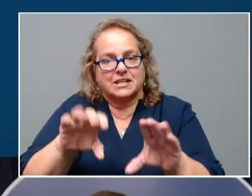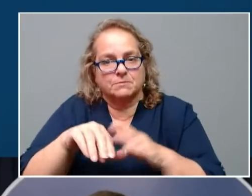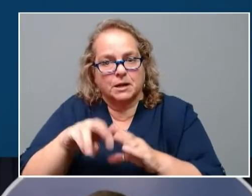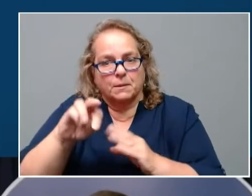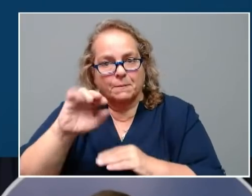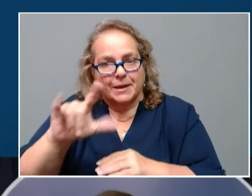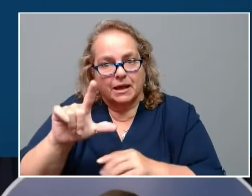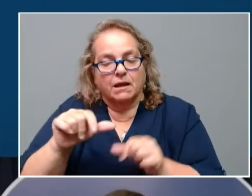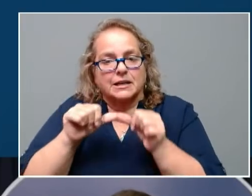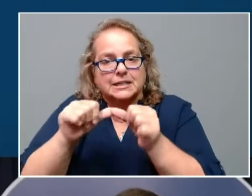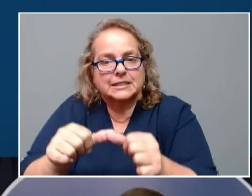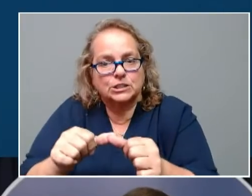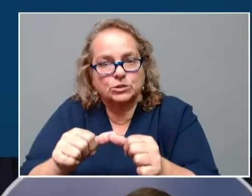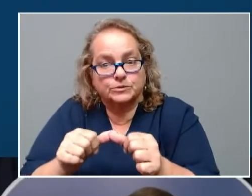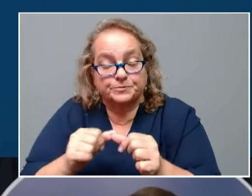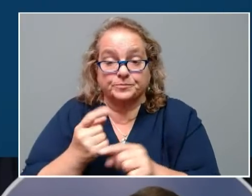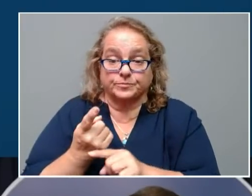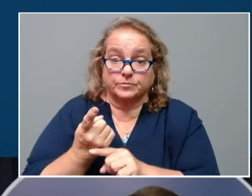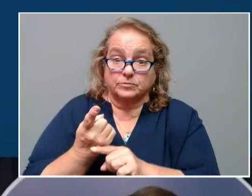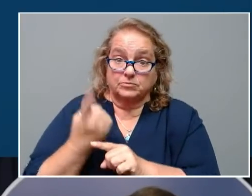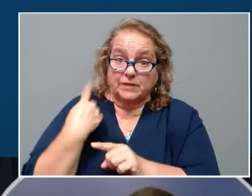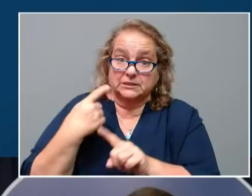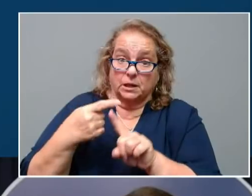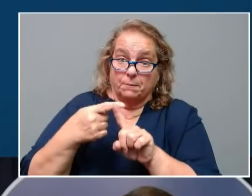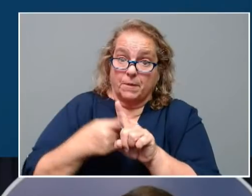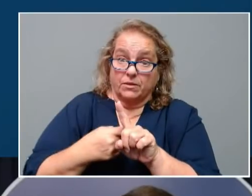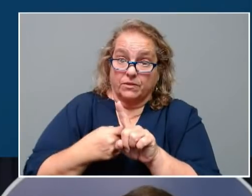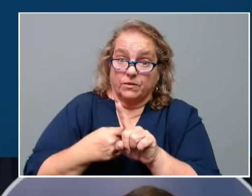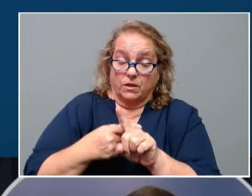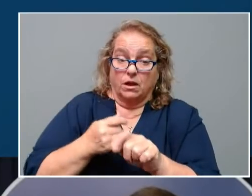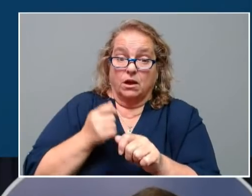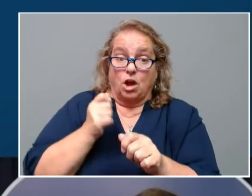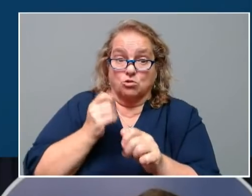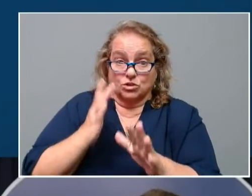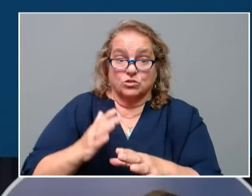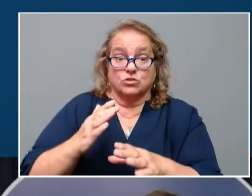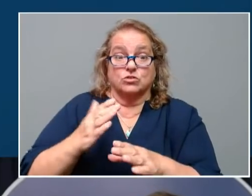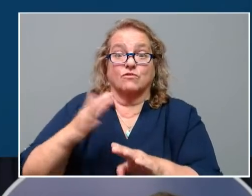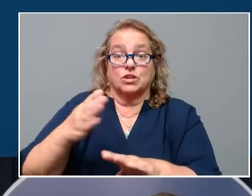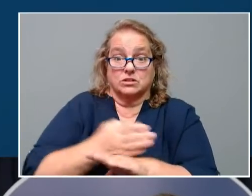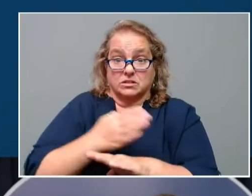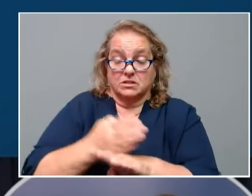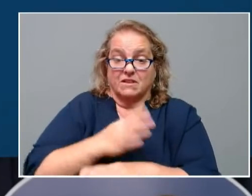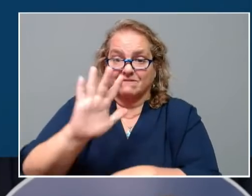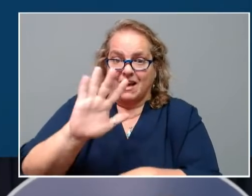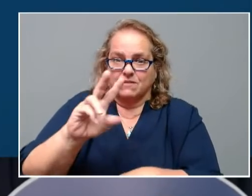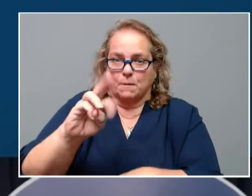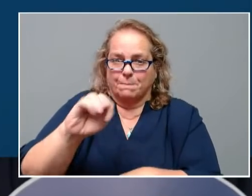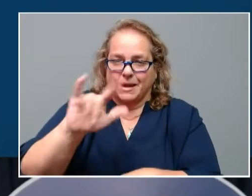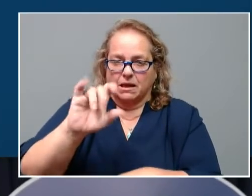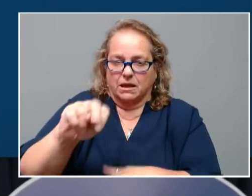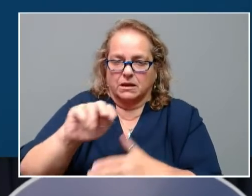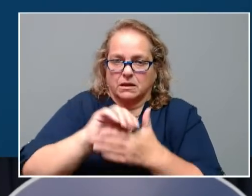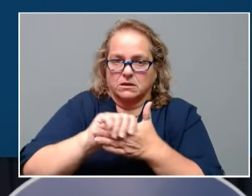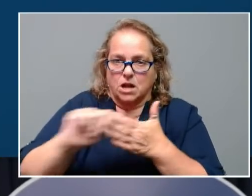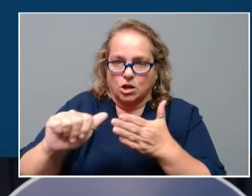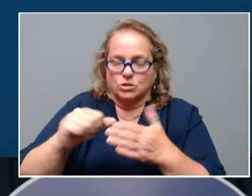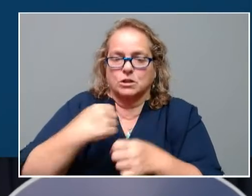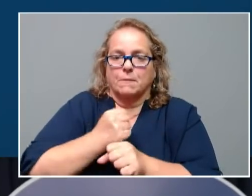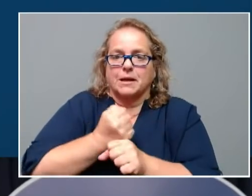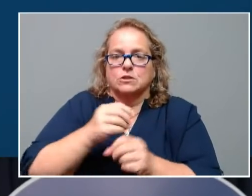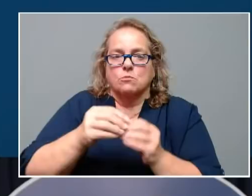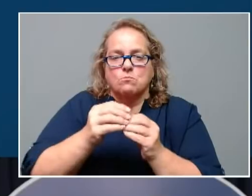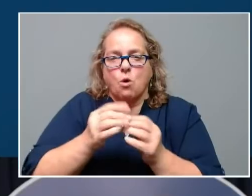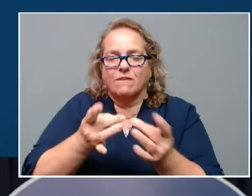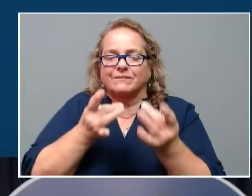month, contractors finished a $5 million recommissioning of the mill's pulp dryer. The project makes the mill more efficient and allows the